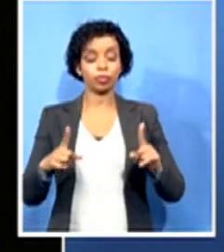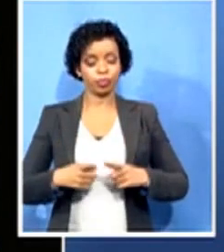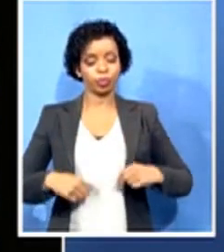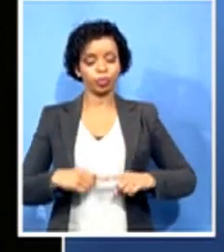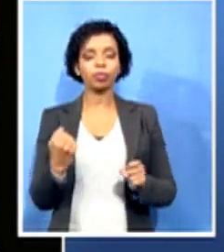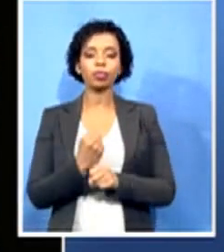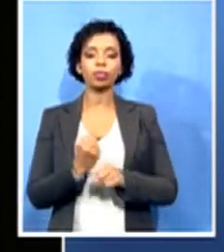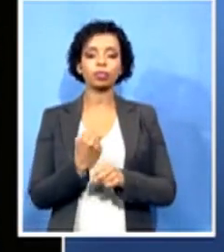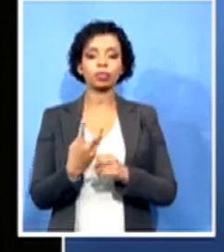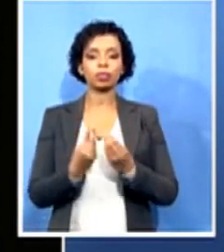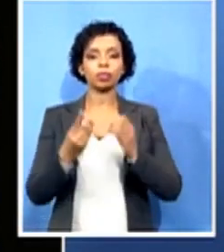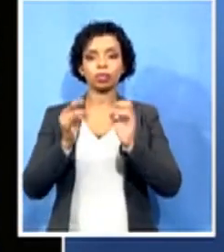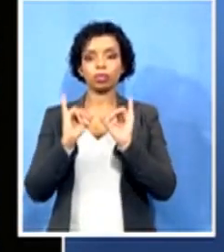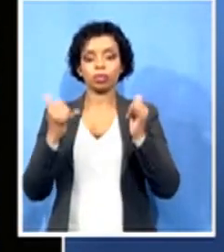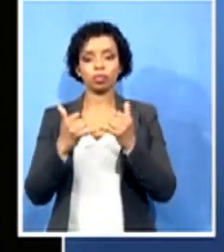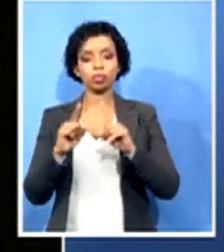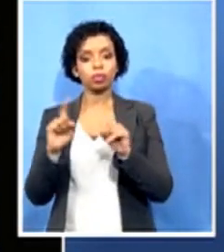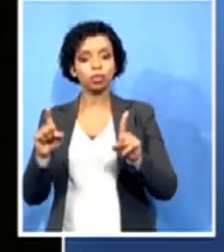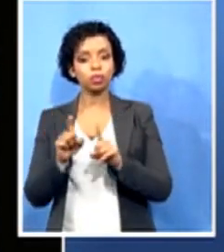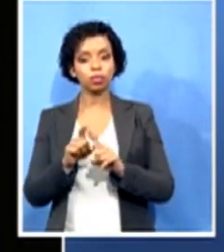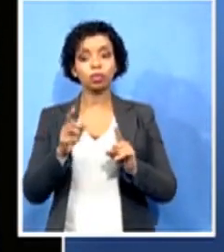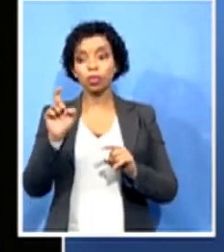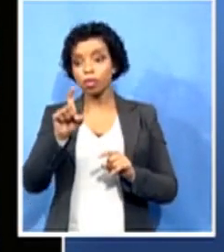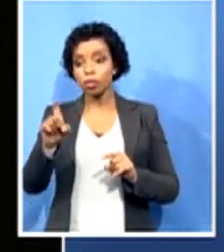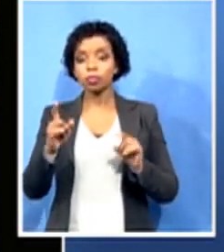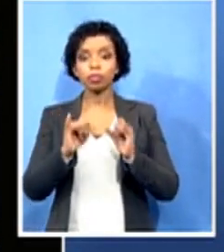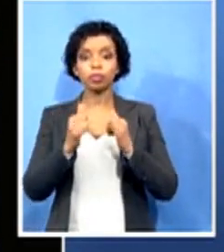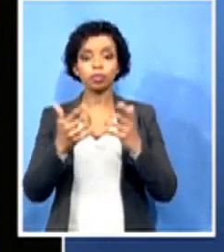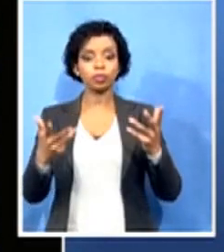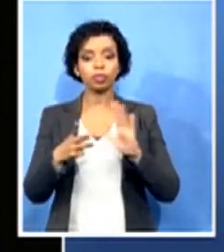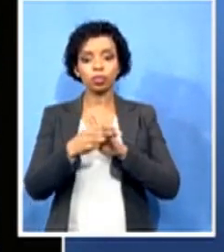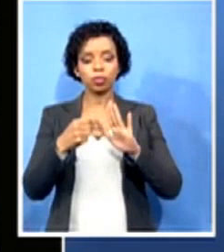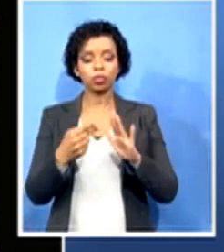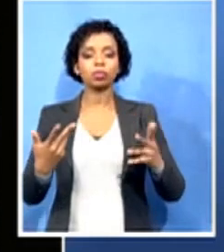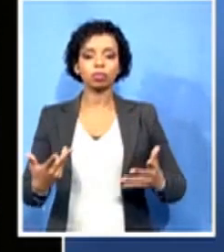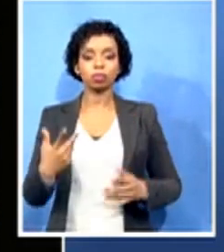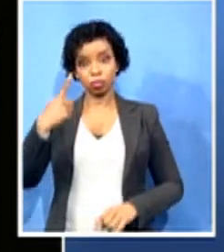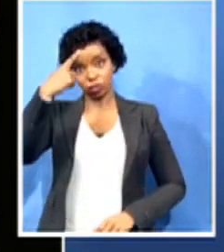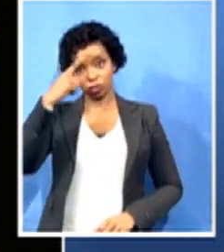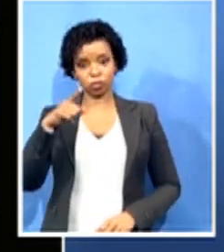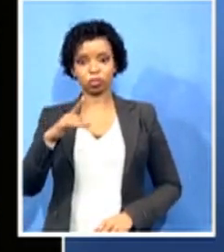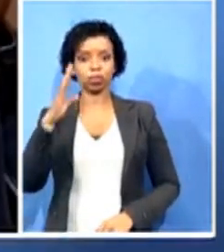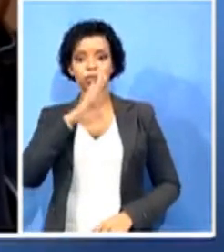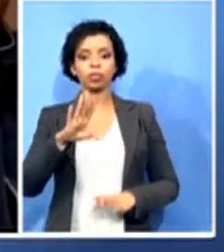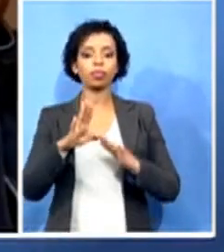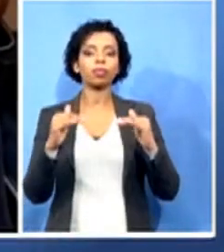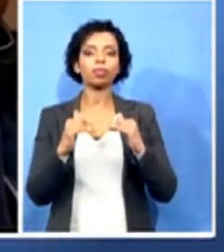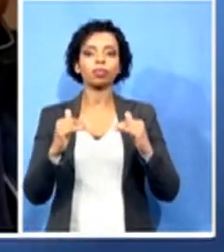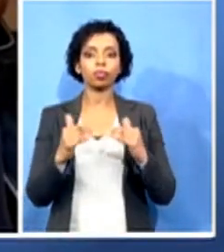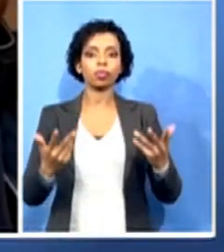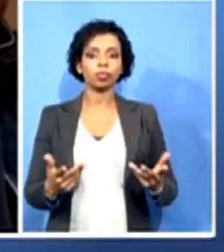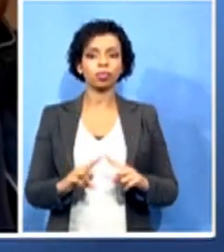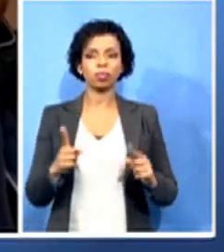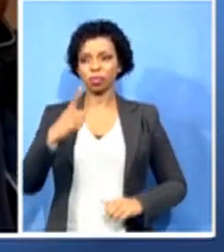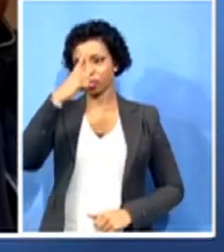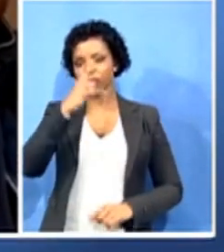that blacklisting people during this coronavirus is fair. And we think that we are winning the game. Yeah. Let's thank you for your time